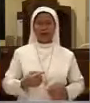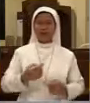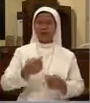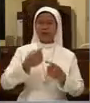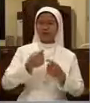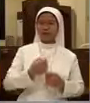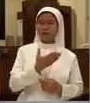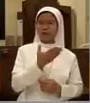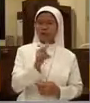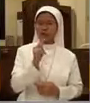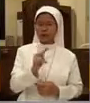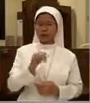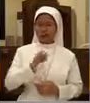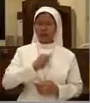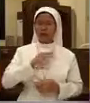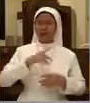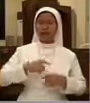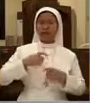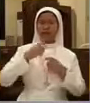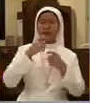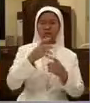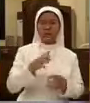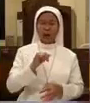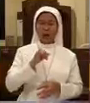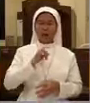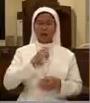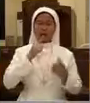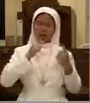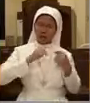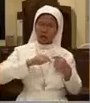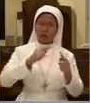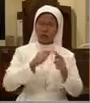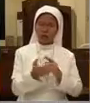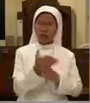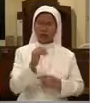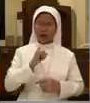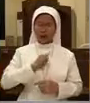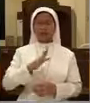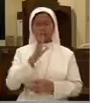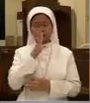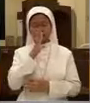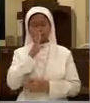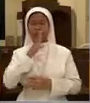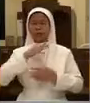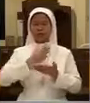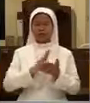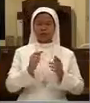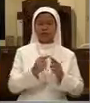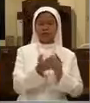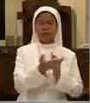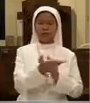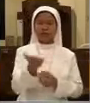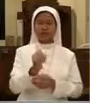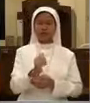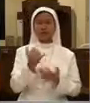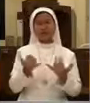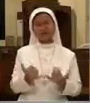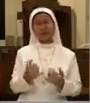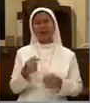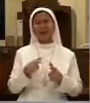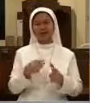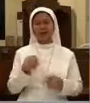need. I will come to you. I will give you. Now, let us reflect on